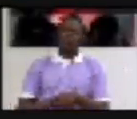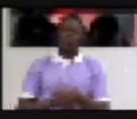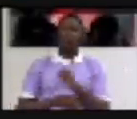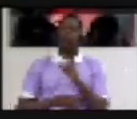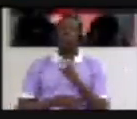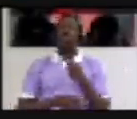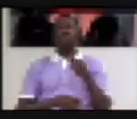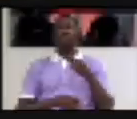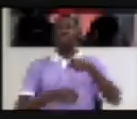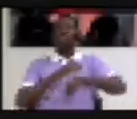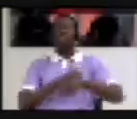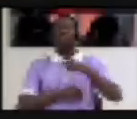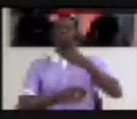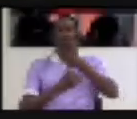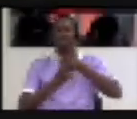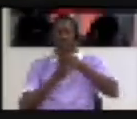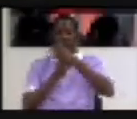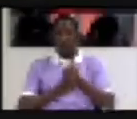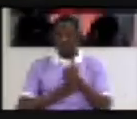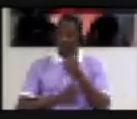1996, when you rejected